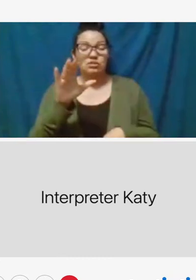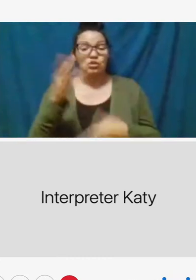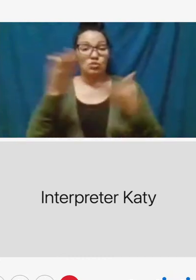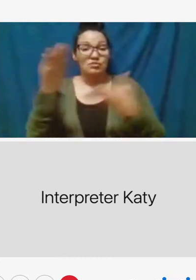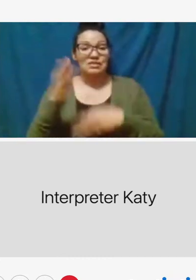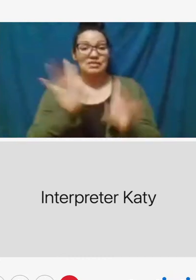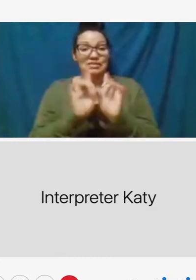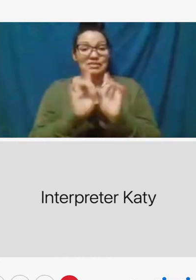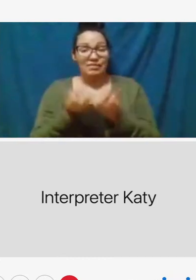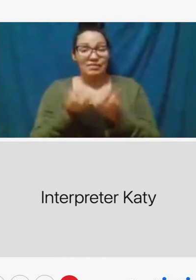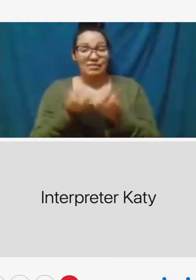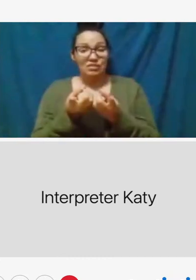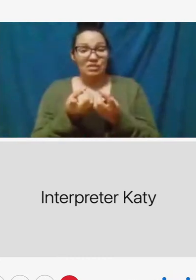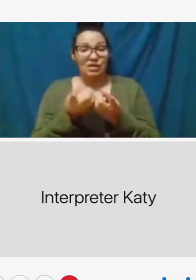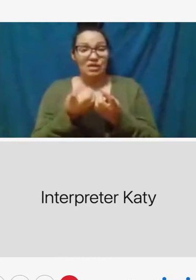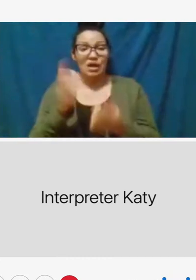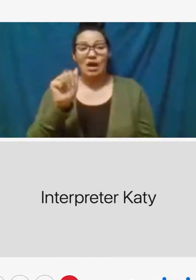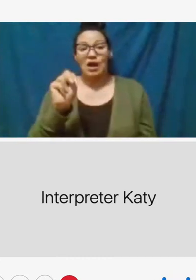Castro presenting